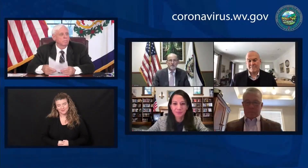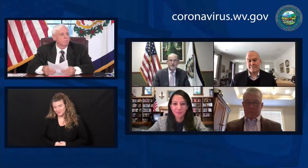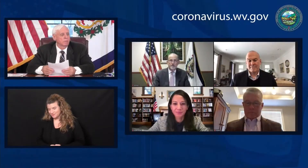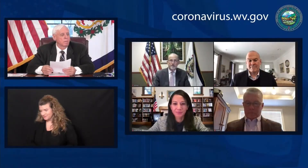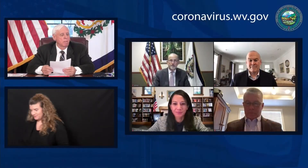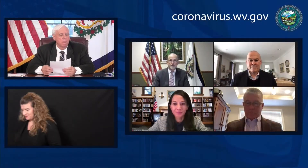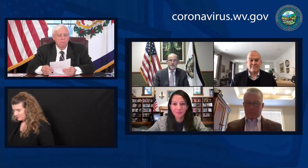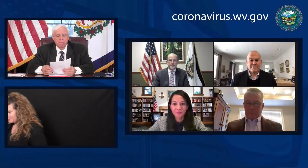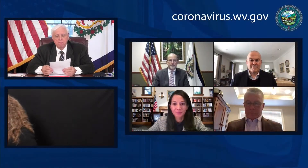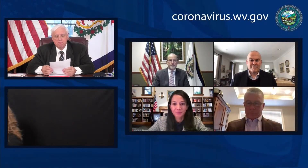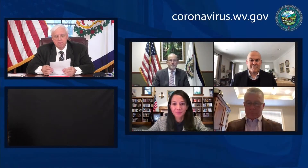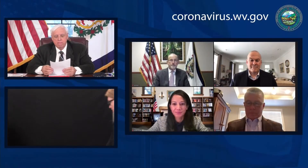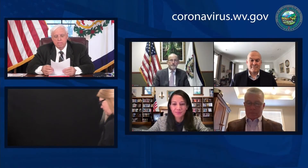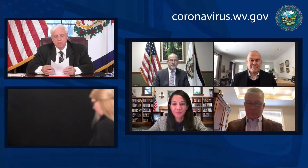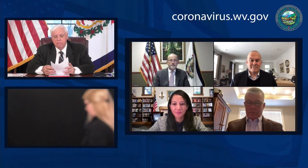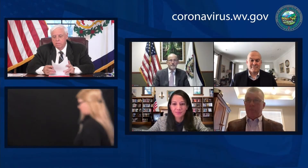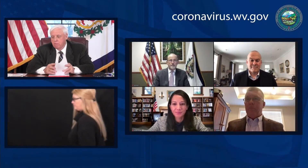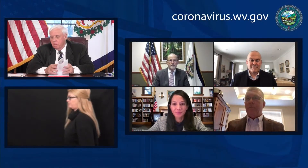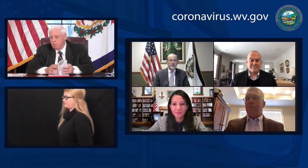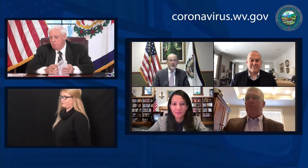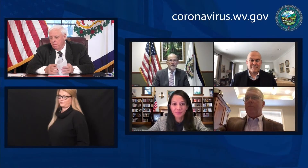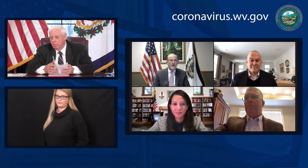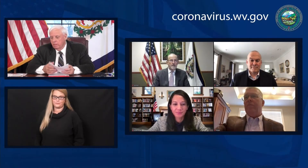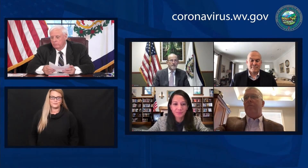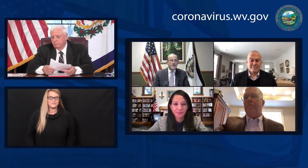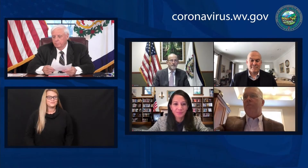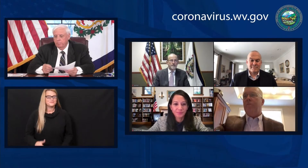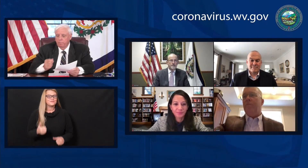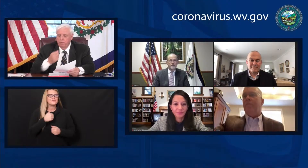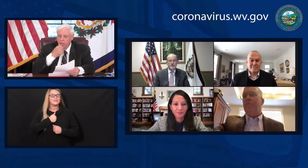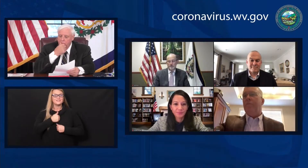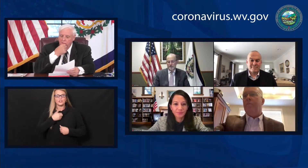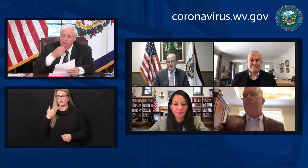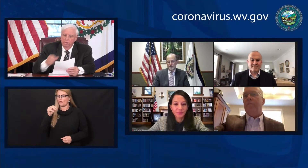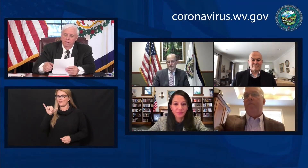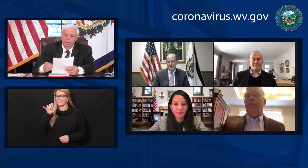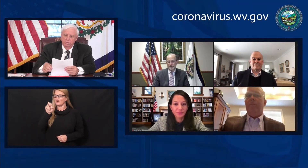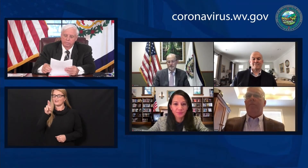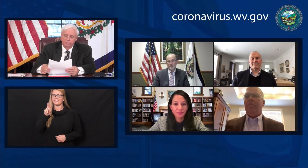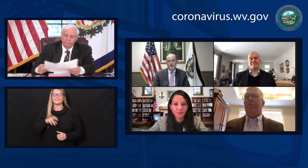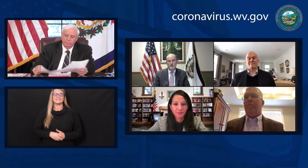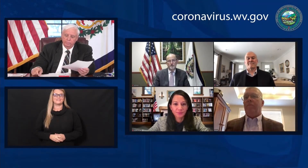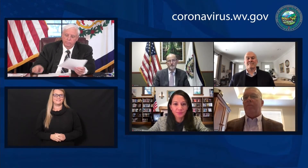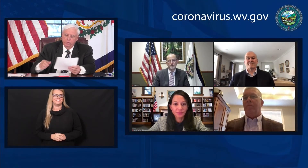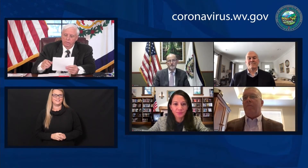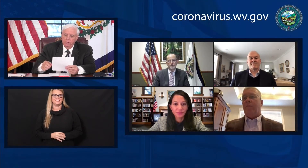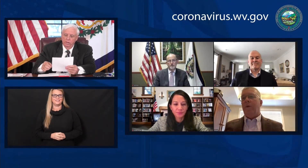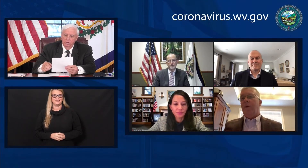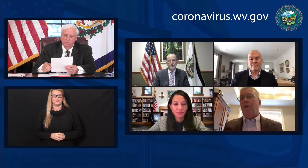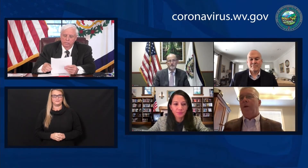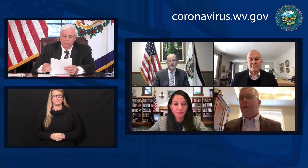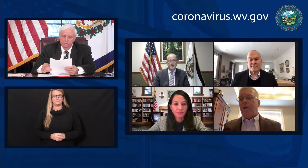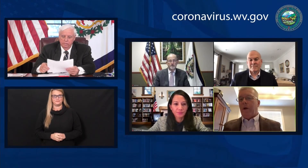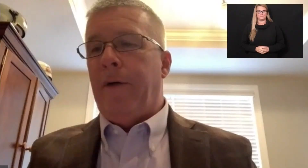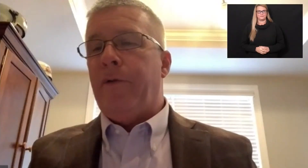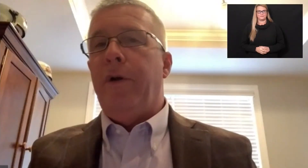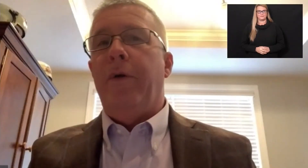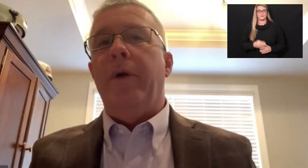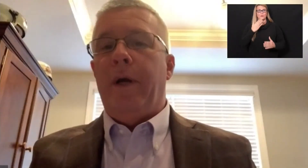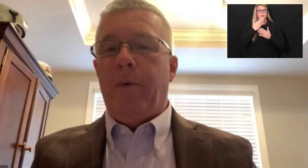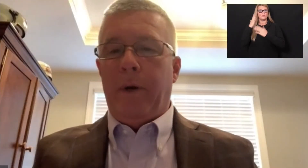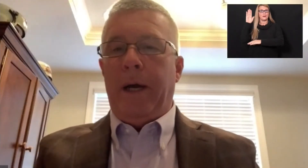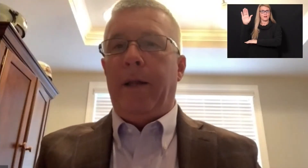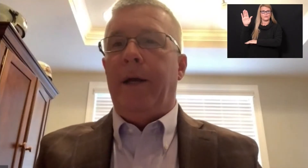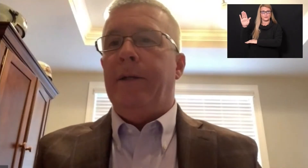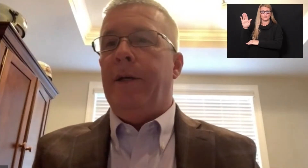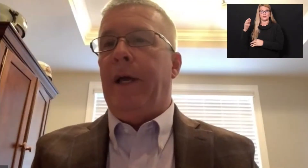thank you, Governor. Let's now go to retired Major General Jim Hoyer, the Director of the Joint Interagency Task Force. Good afternoon.